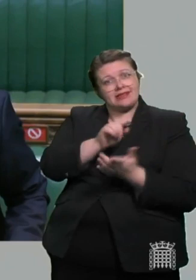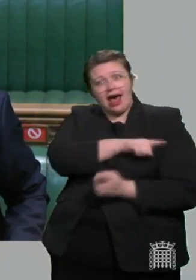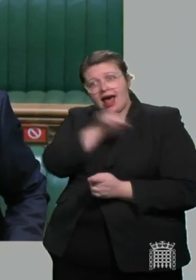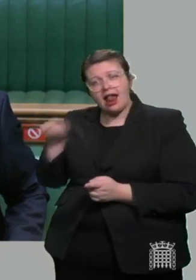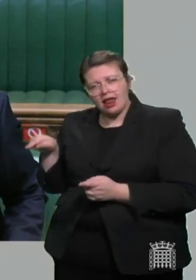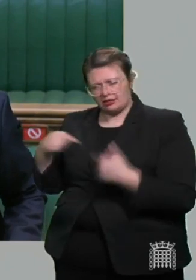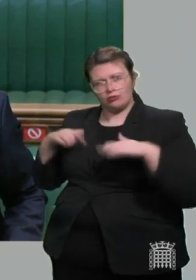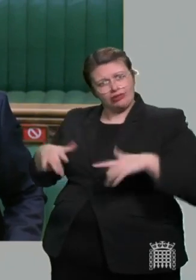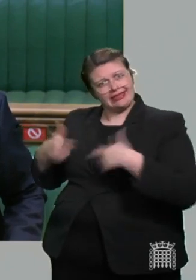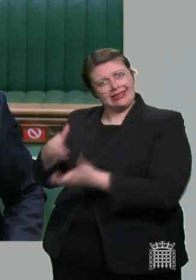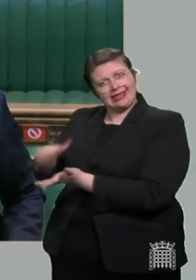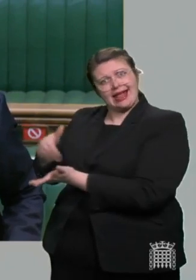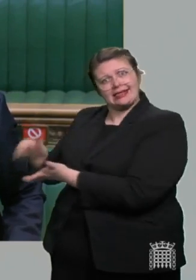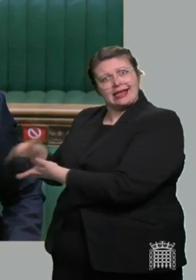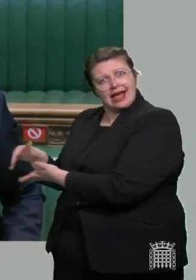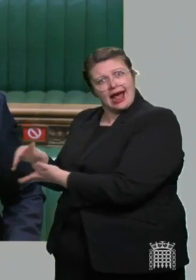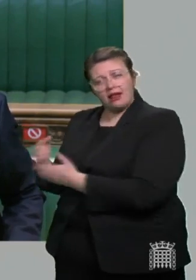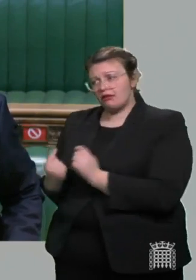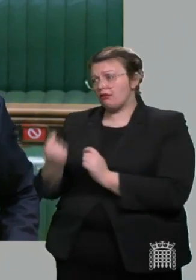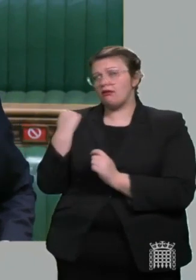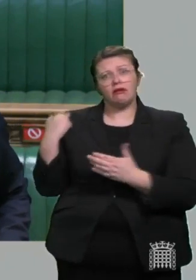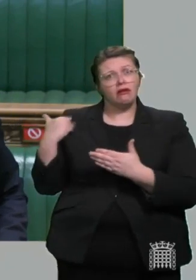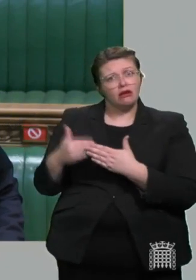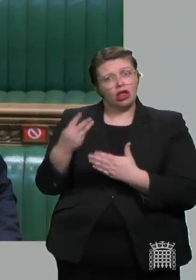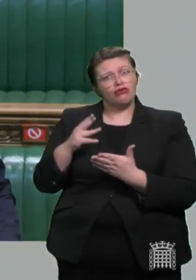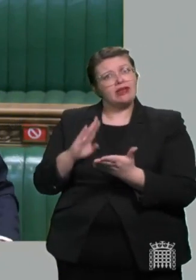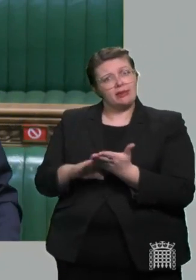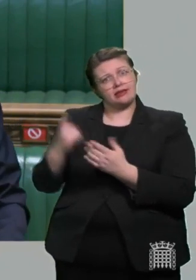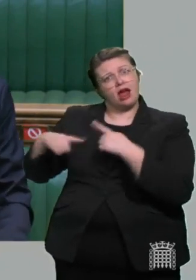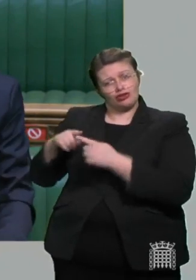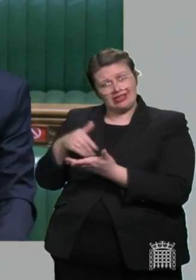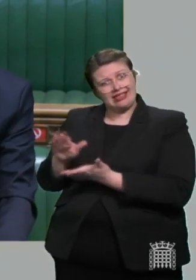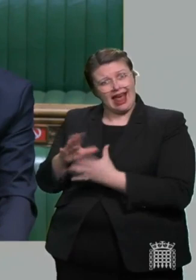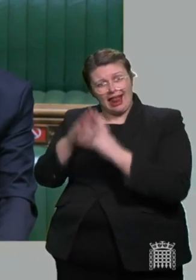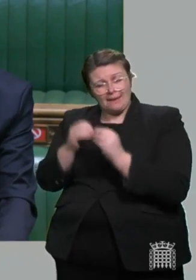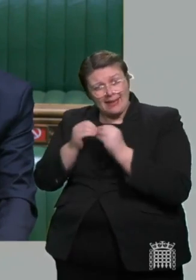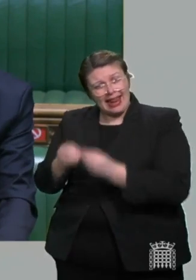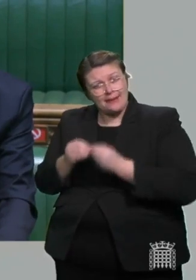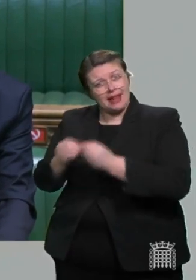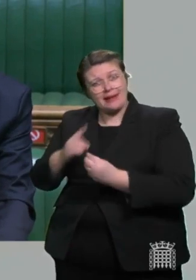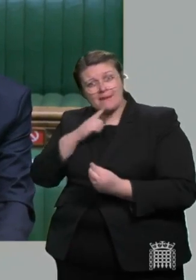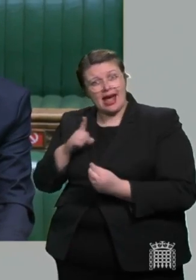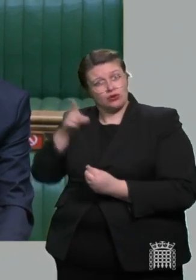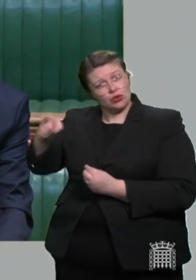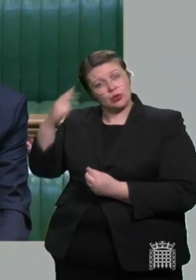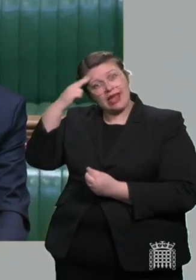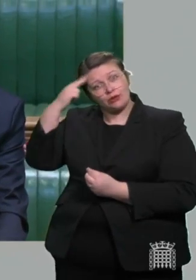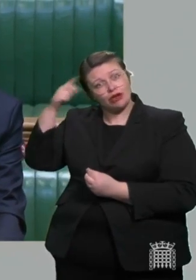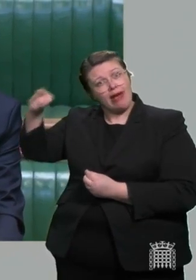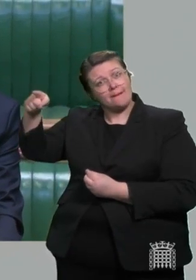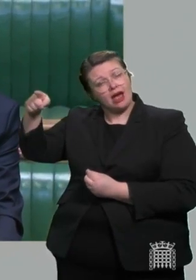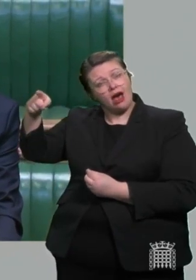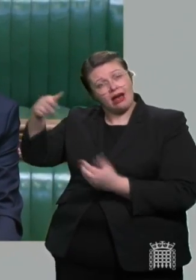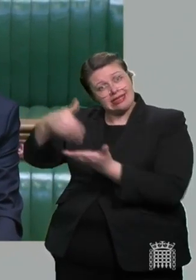.4 billion of arms to Saudi Arabia in three months last year, including bombs and missiles that could be used in Yemen.